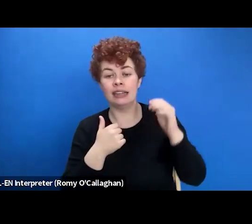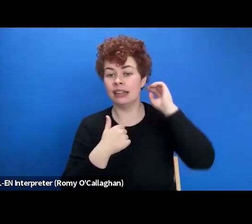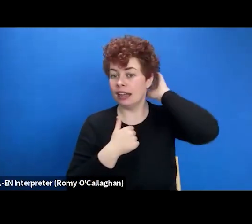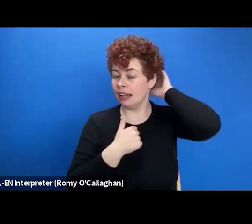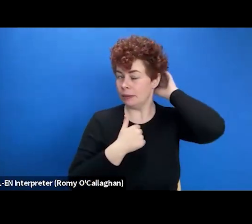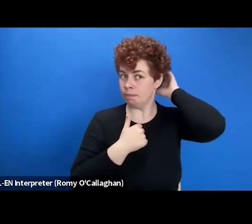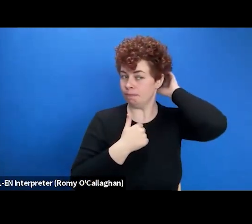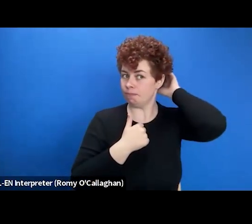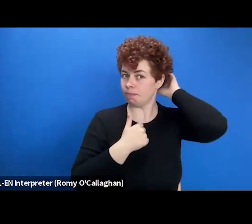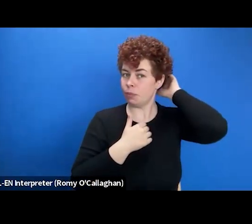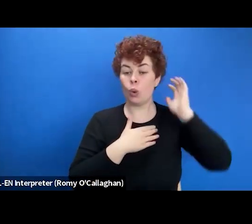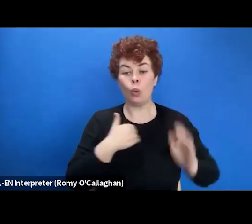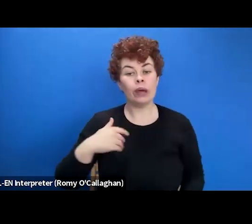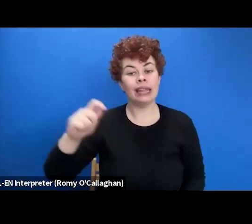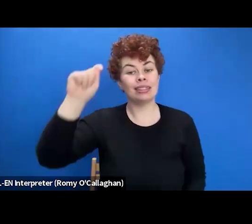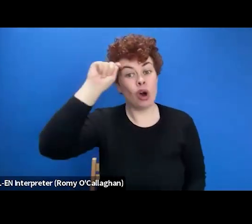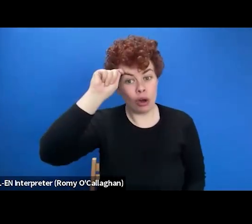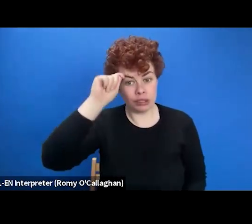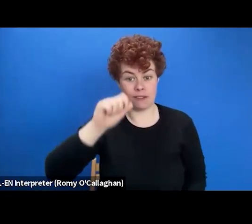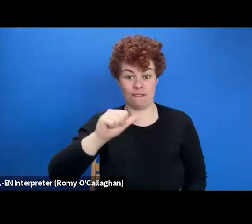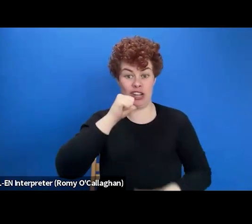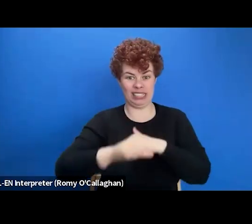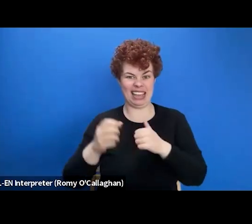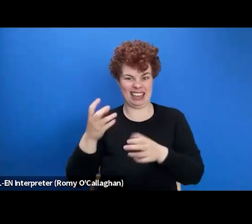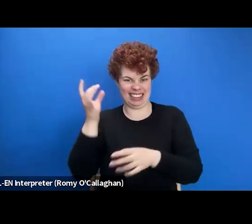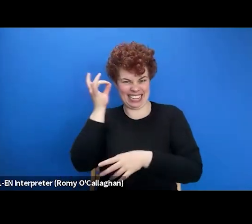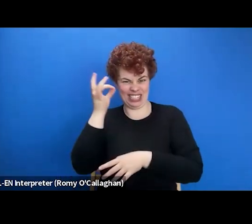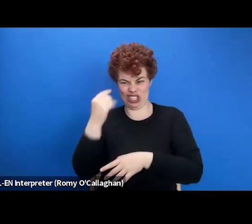suppose we thought on the first day that we sat down, we were thinking like,